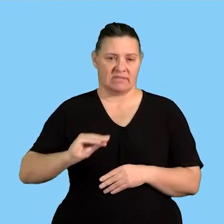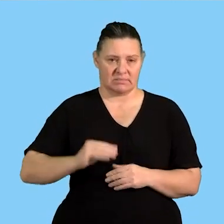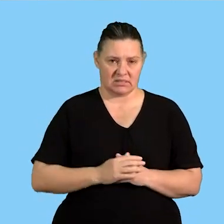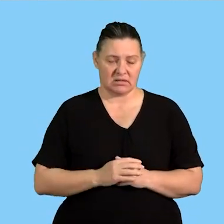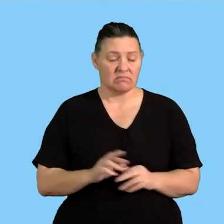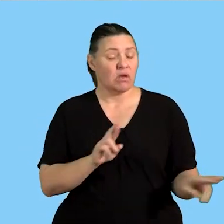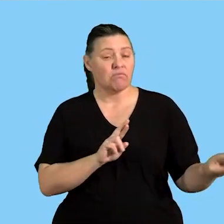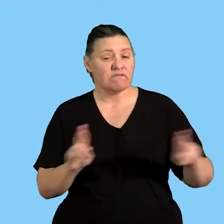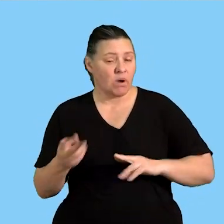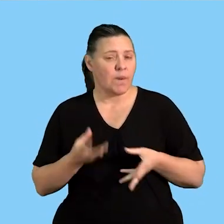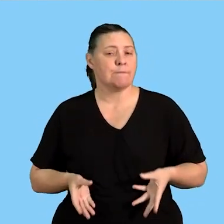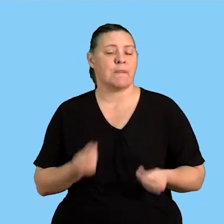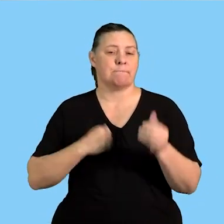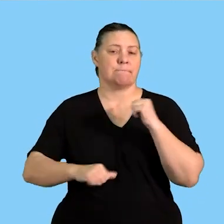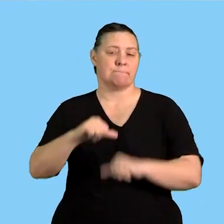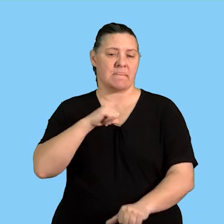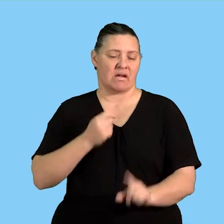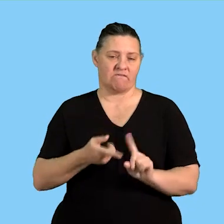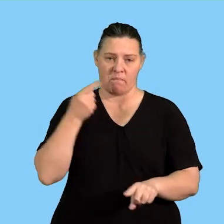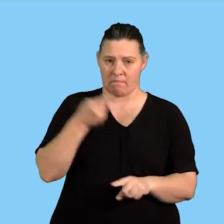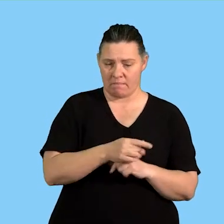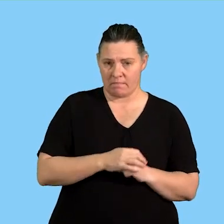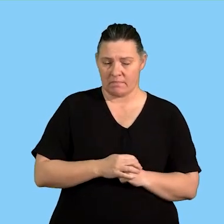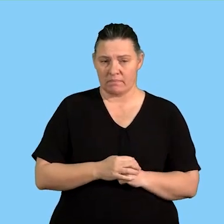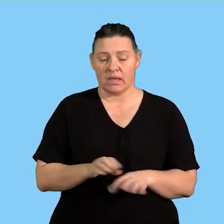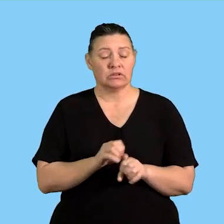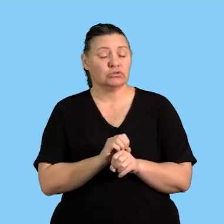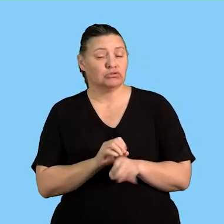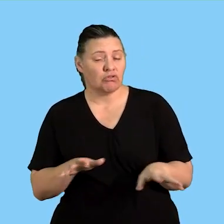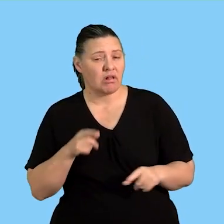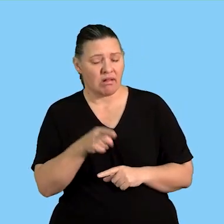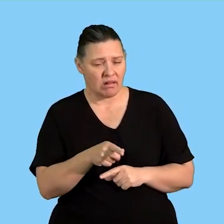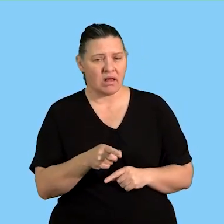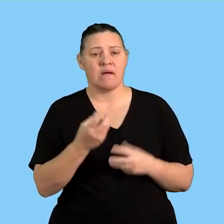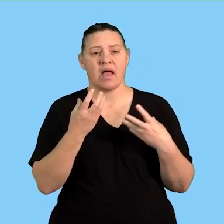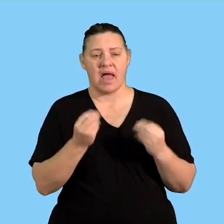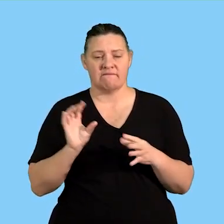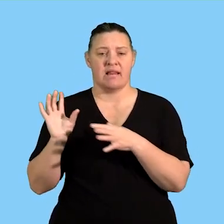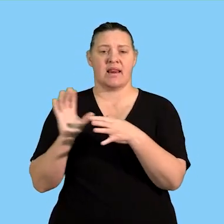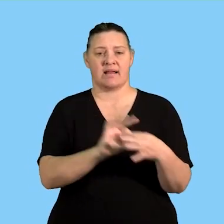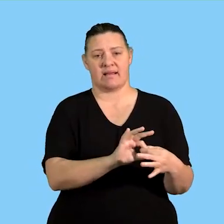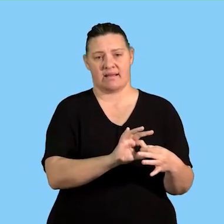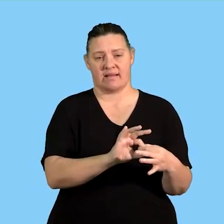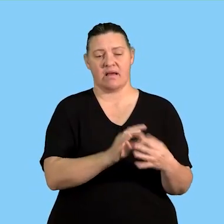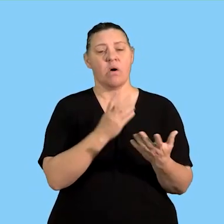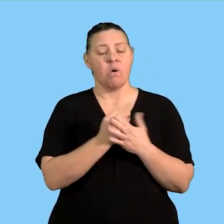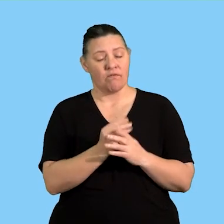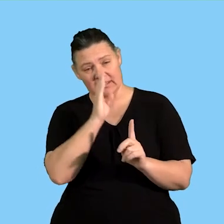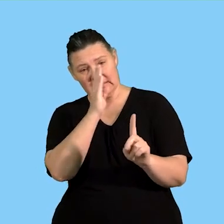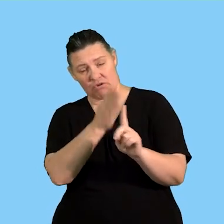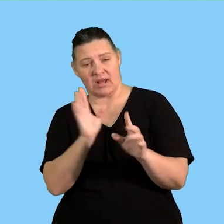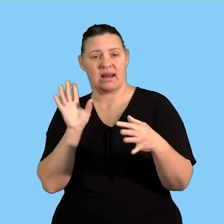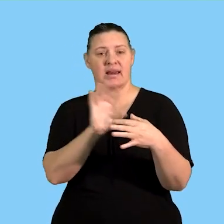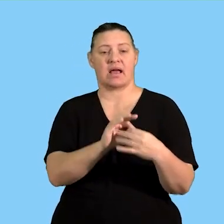refers to what you will get in return from investing. So generally, there is a link, or there will be a direct